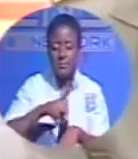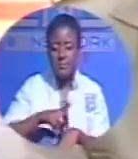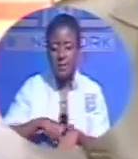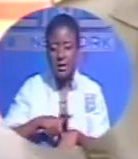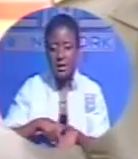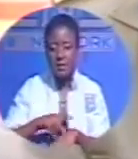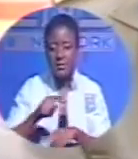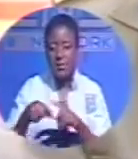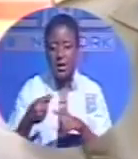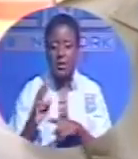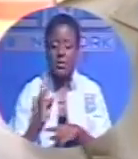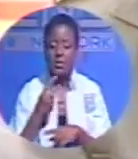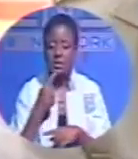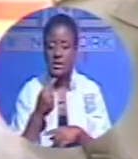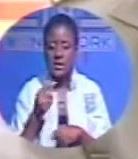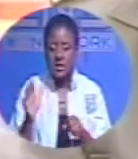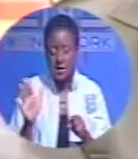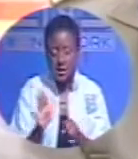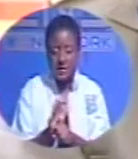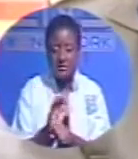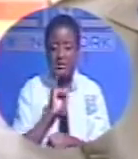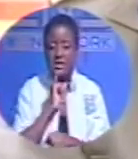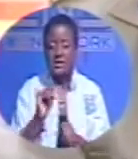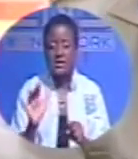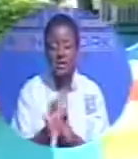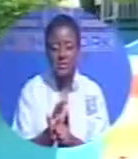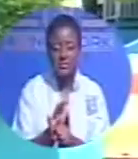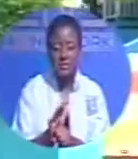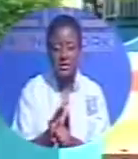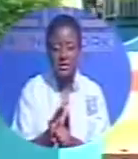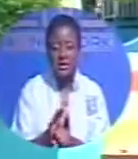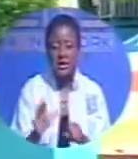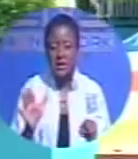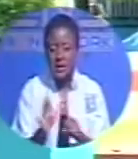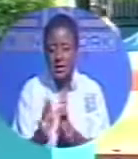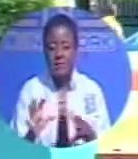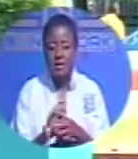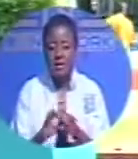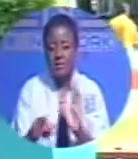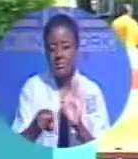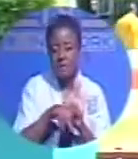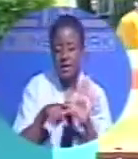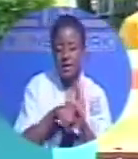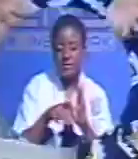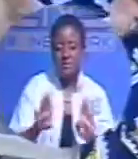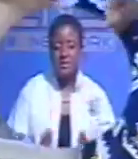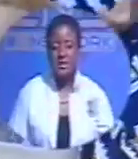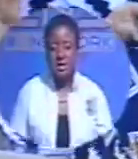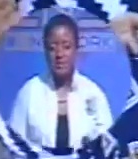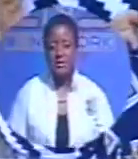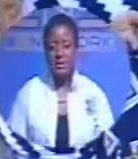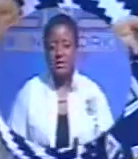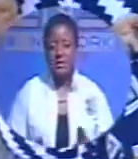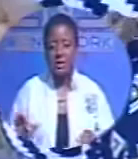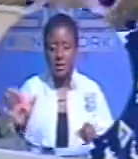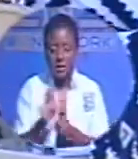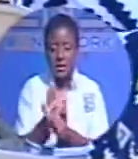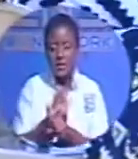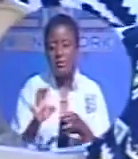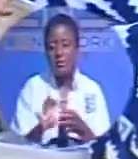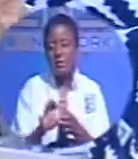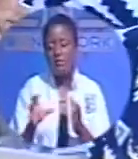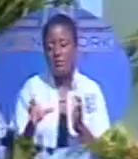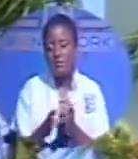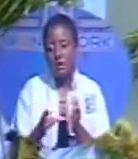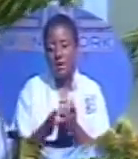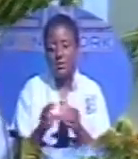enough to the antisocial behavior. It's enough to crime. And I think working in concert with the community, we can achieve those